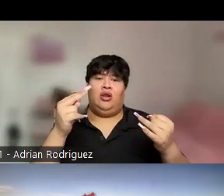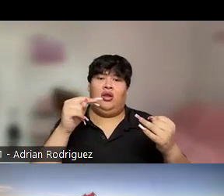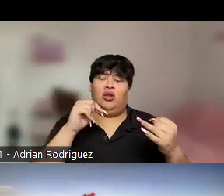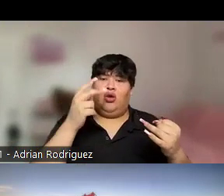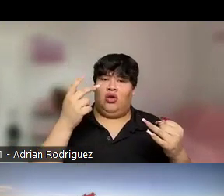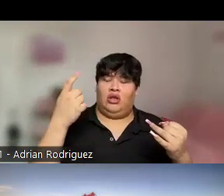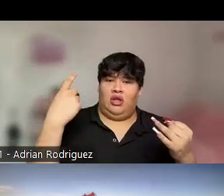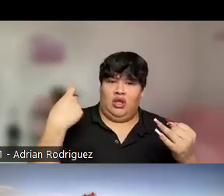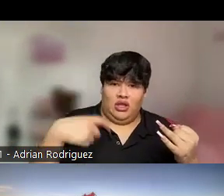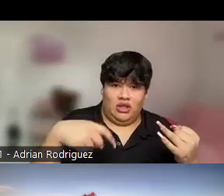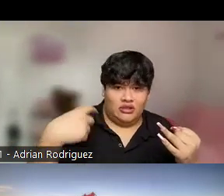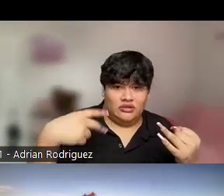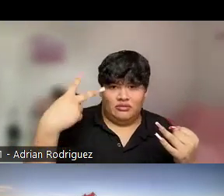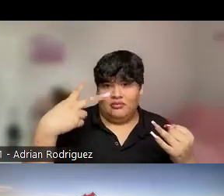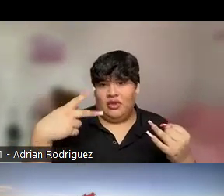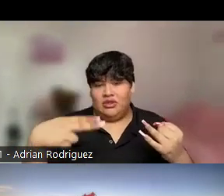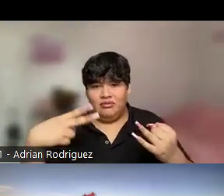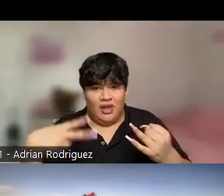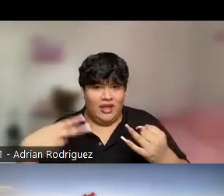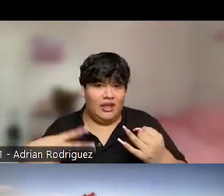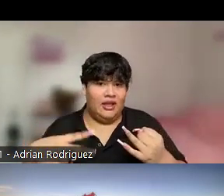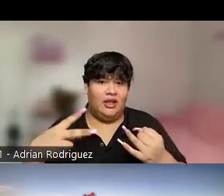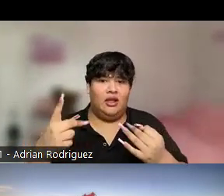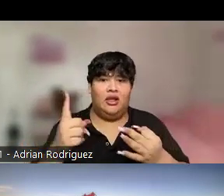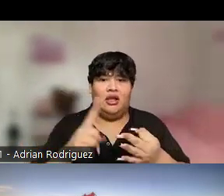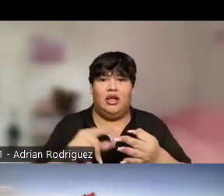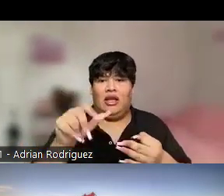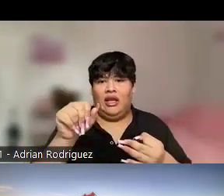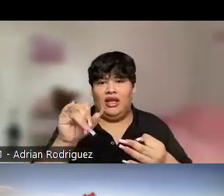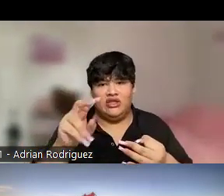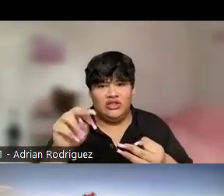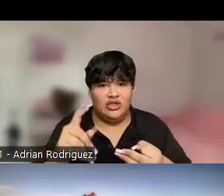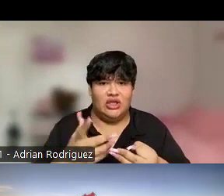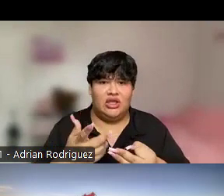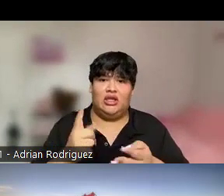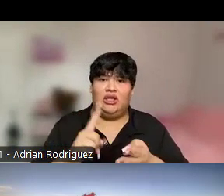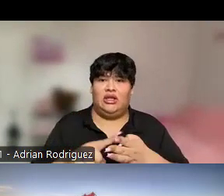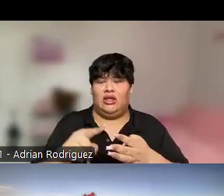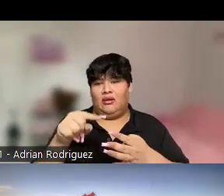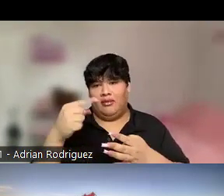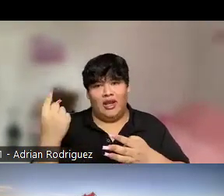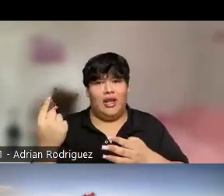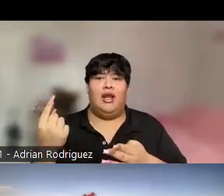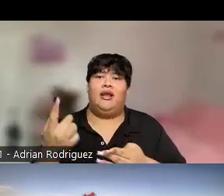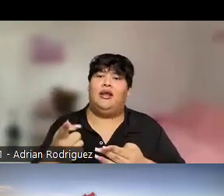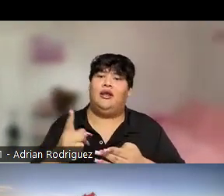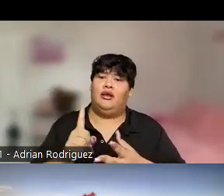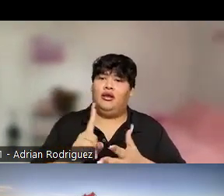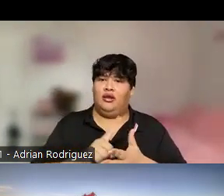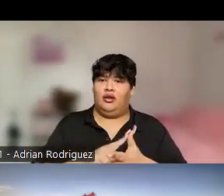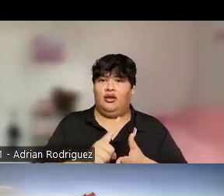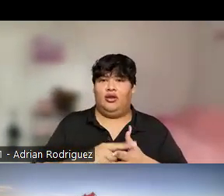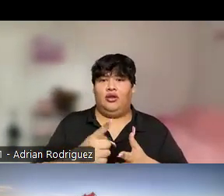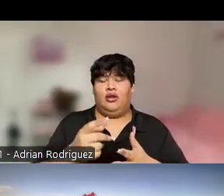any race, Asian non-Hispanic, Black non-Hispanic, multiracial non-Hispanic,